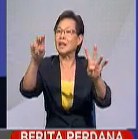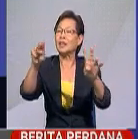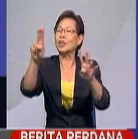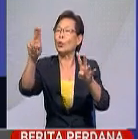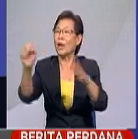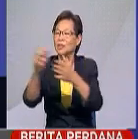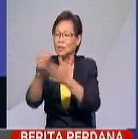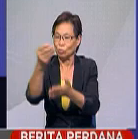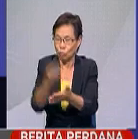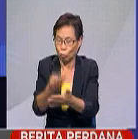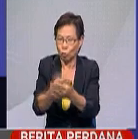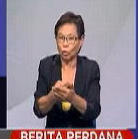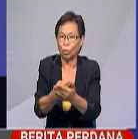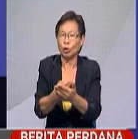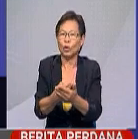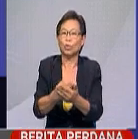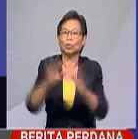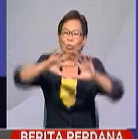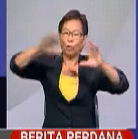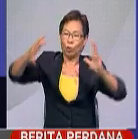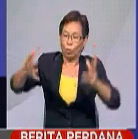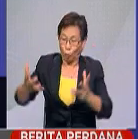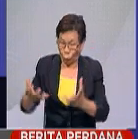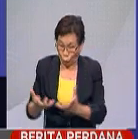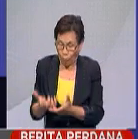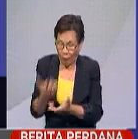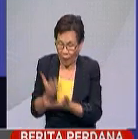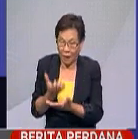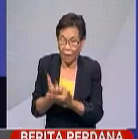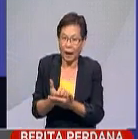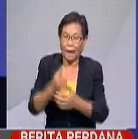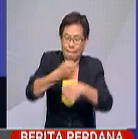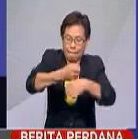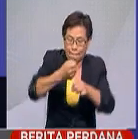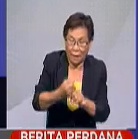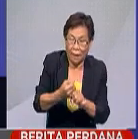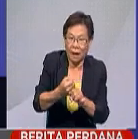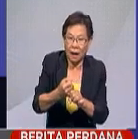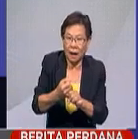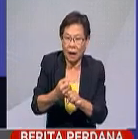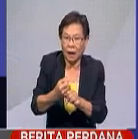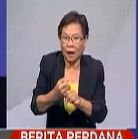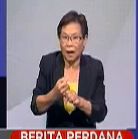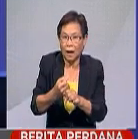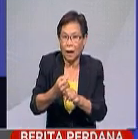$14.2 trillion to the global economy, and